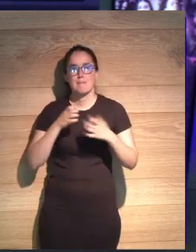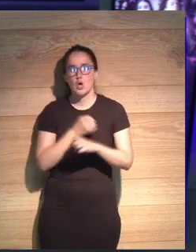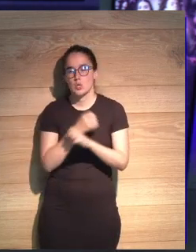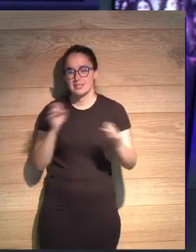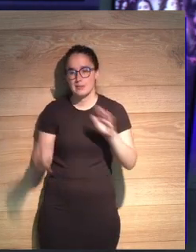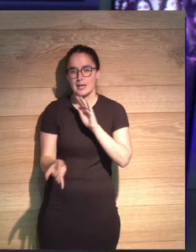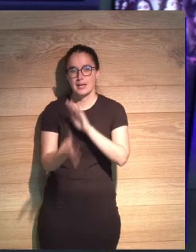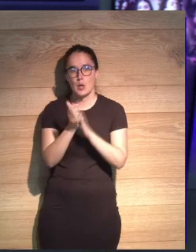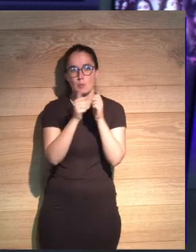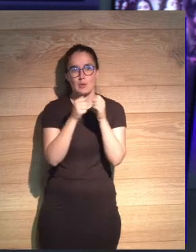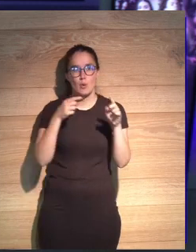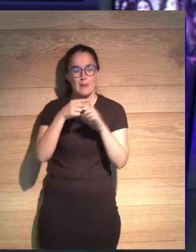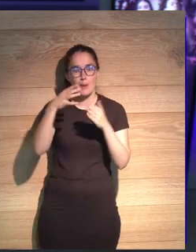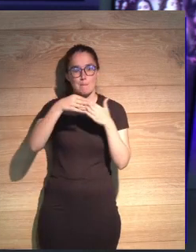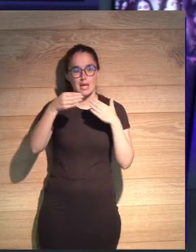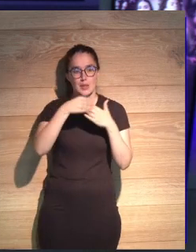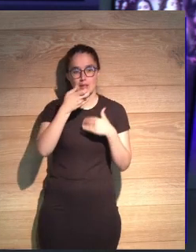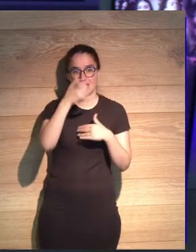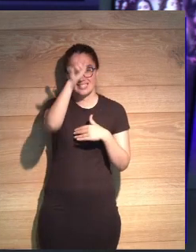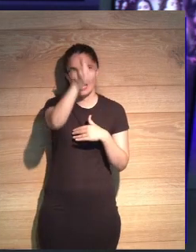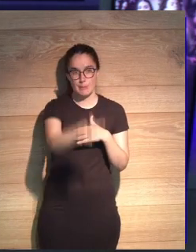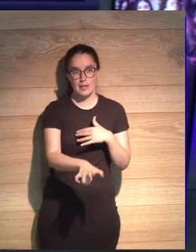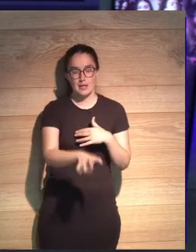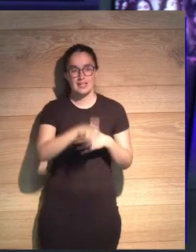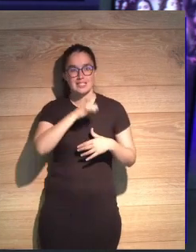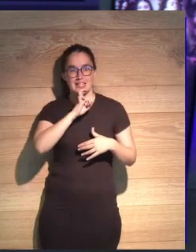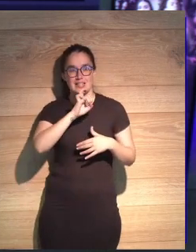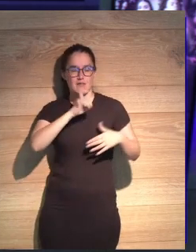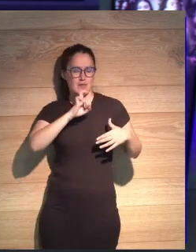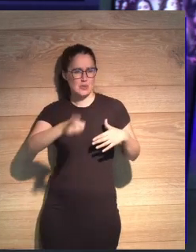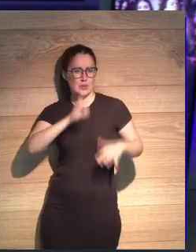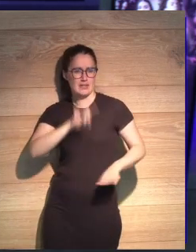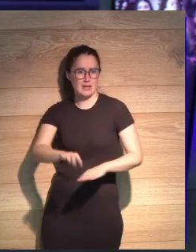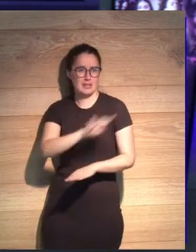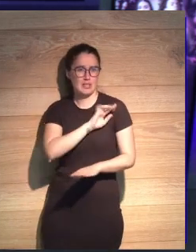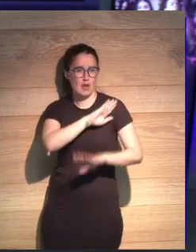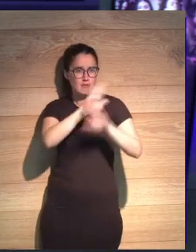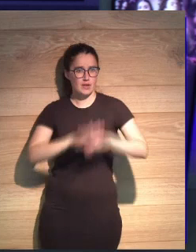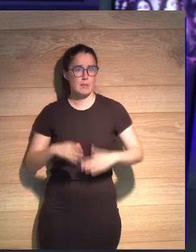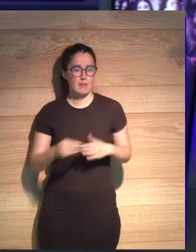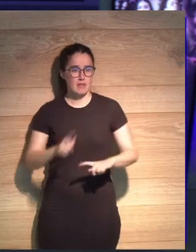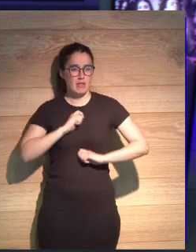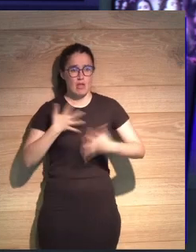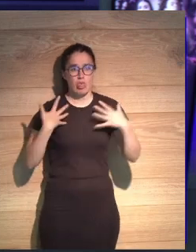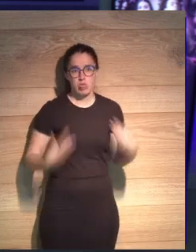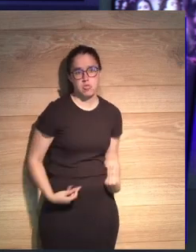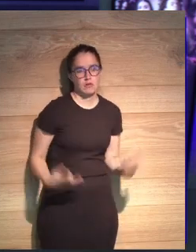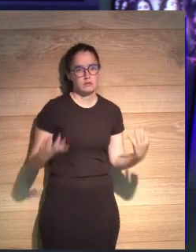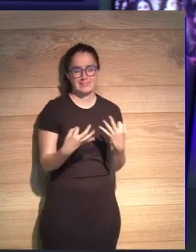It is impossible to design a game for a patient if it's so